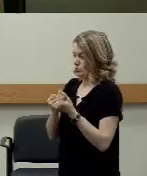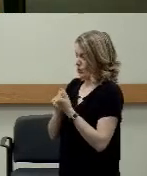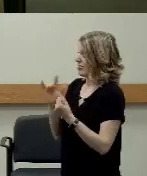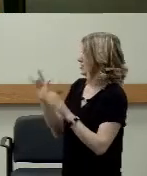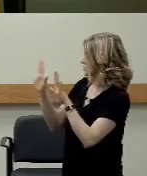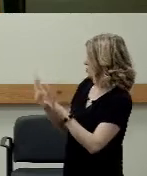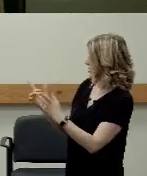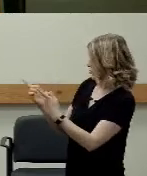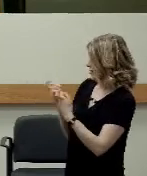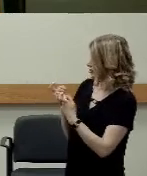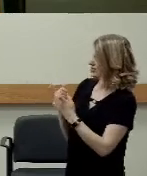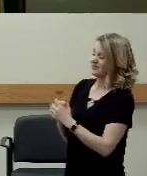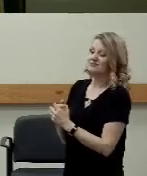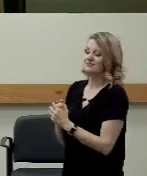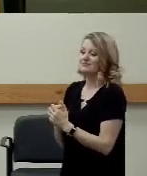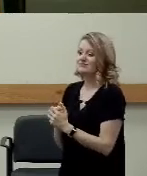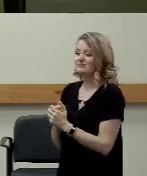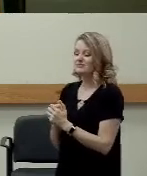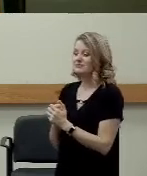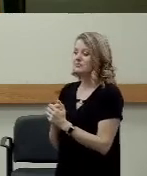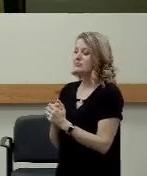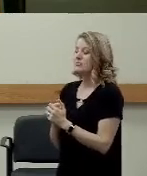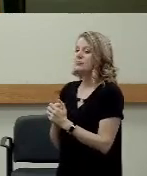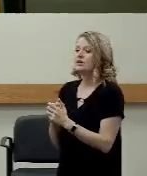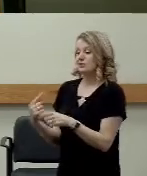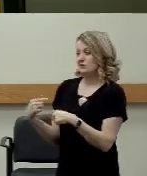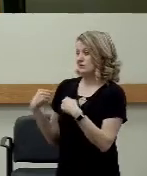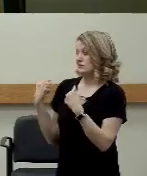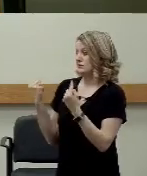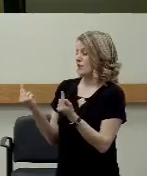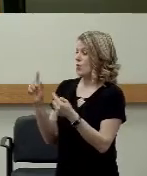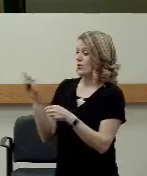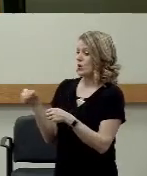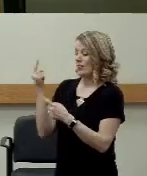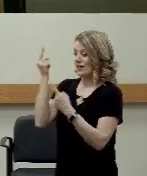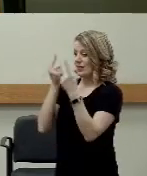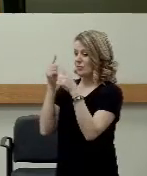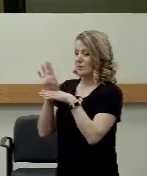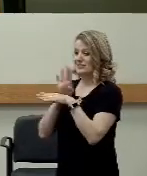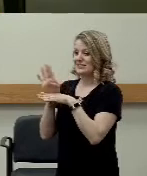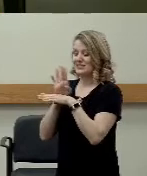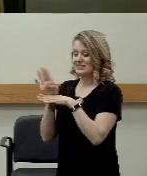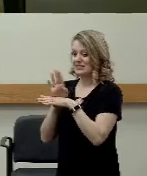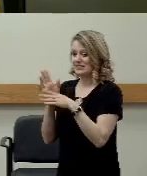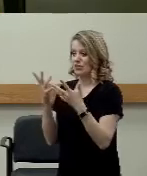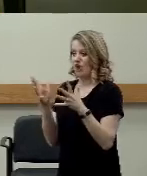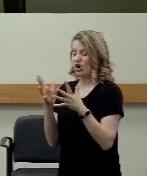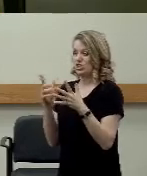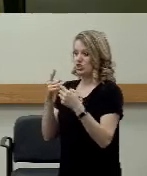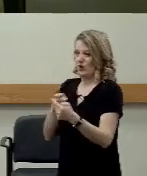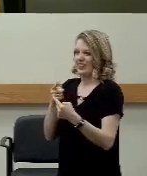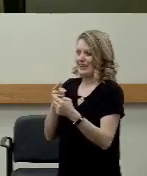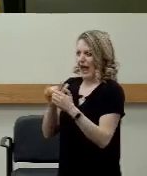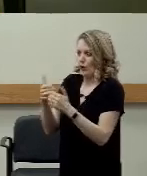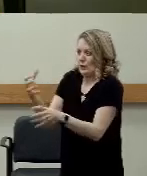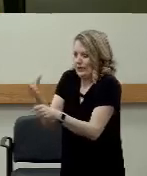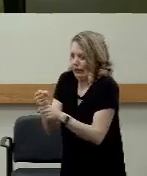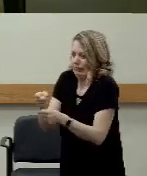question. We had, to this point, had only thought about the businesses that may be struggling with the supply of some of these